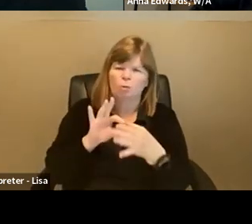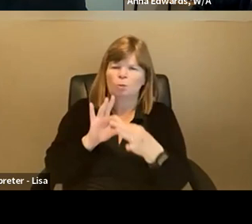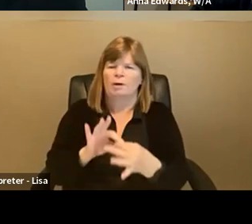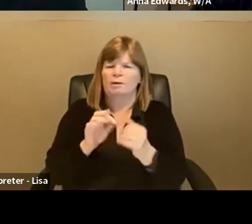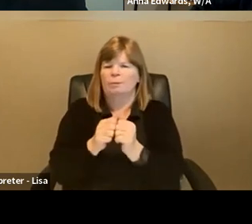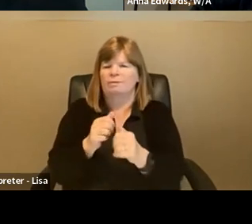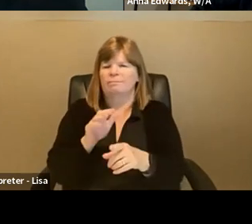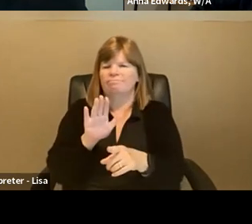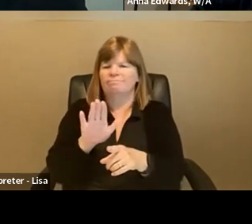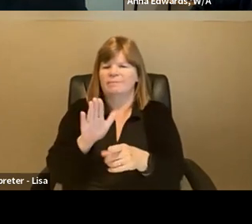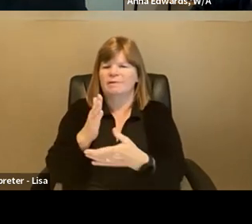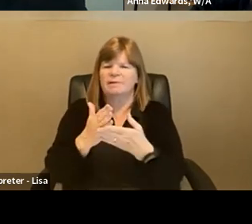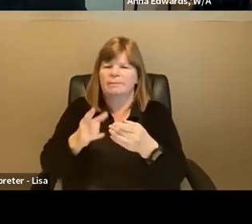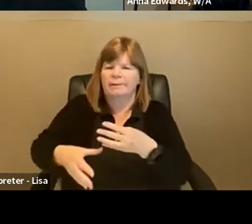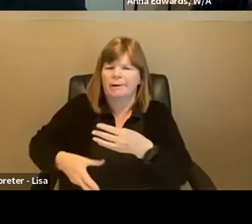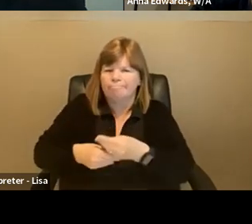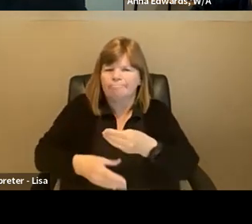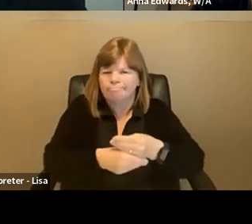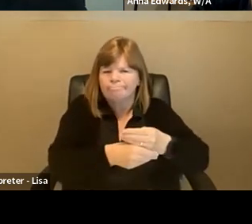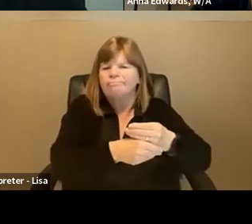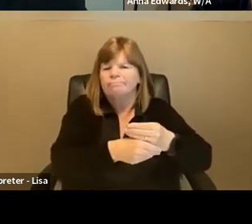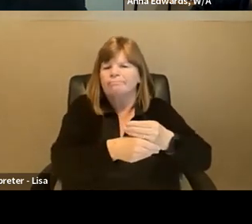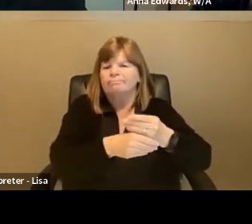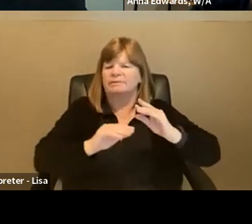of the supplemental